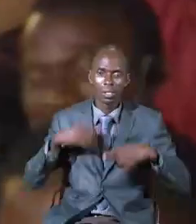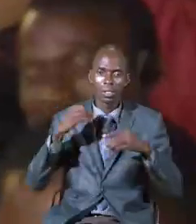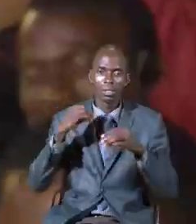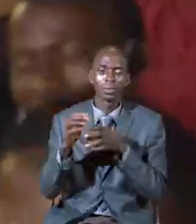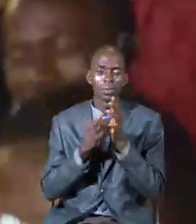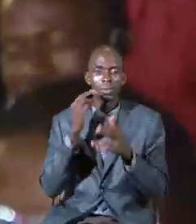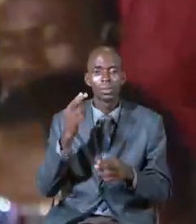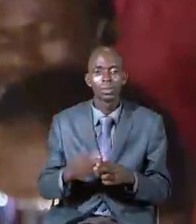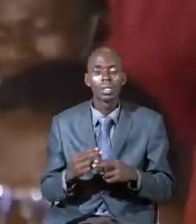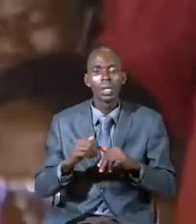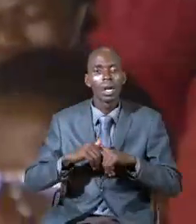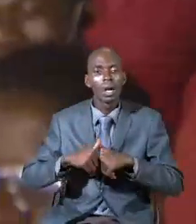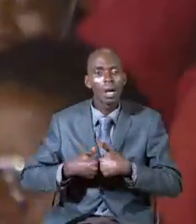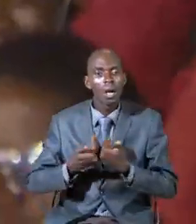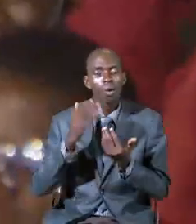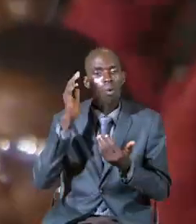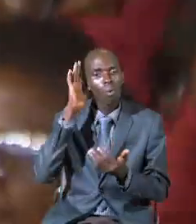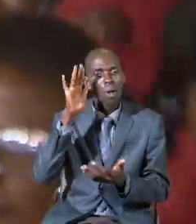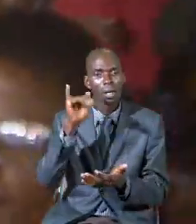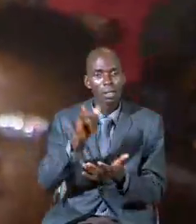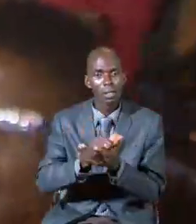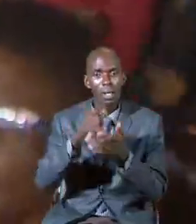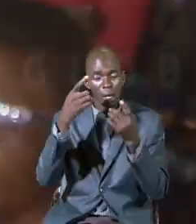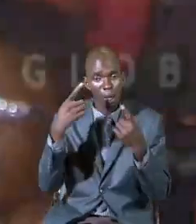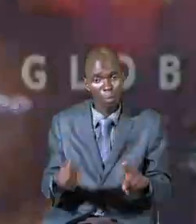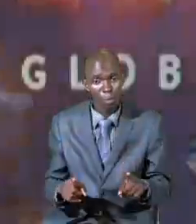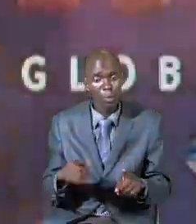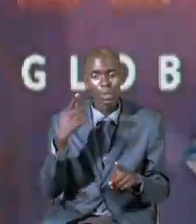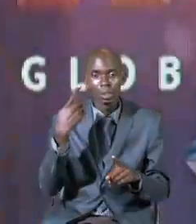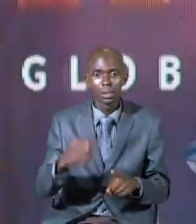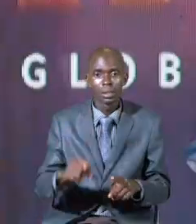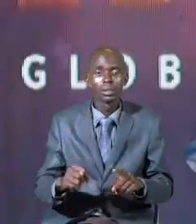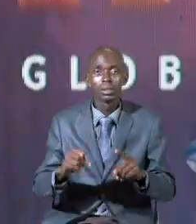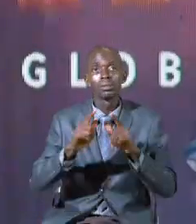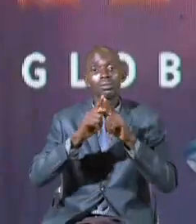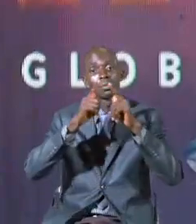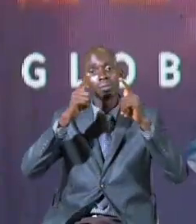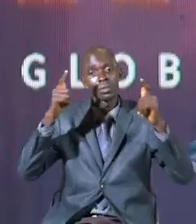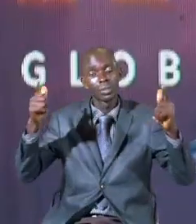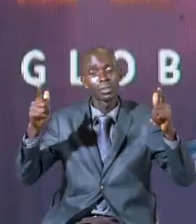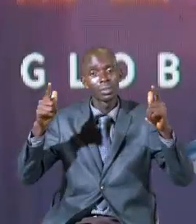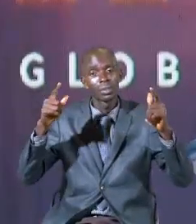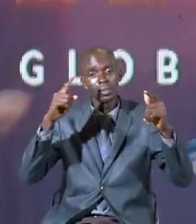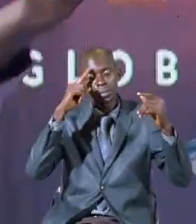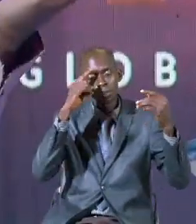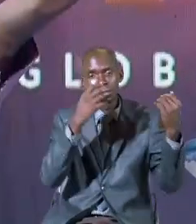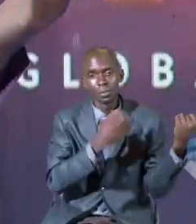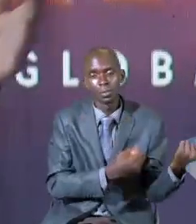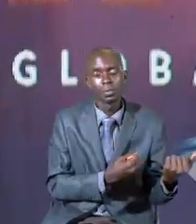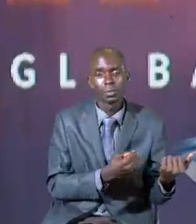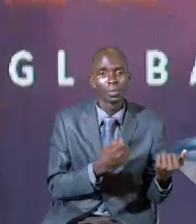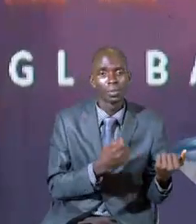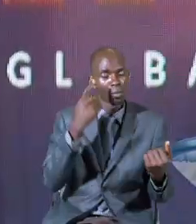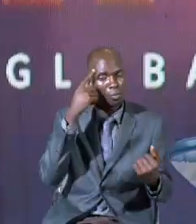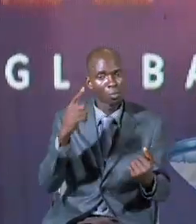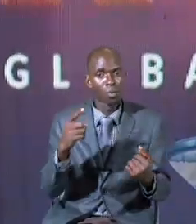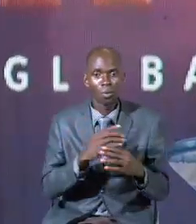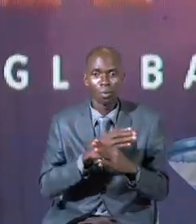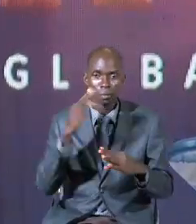How will that happen? The marvelous faith for thorough mastery. Mark